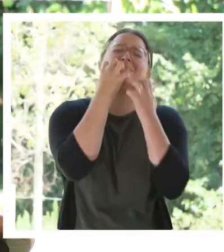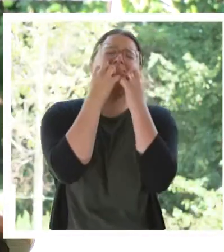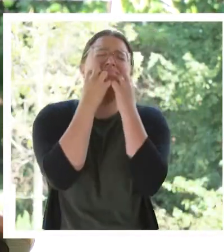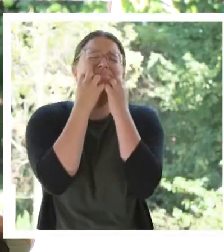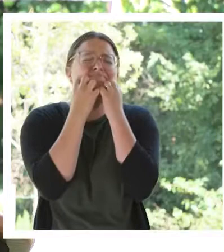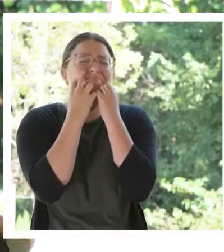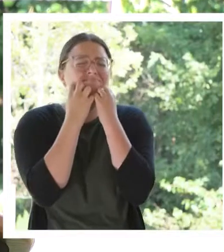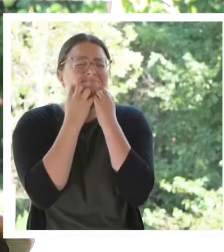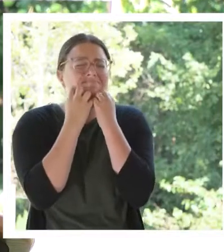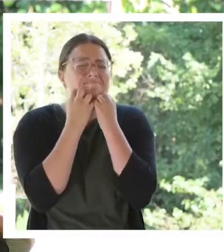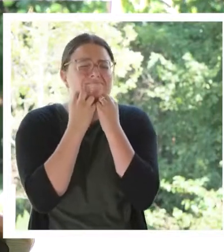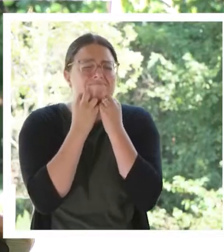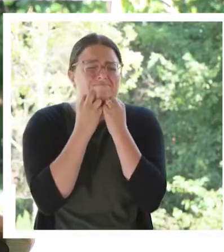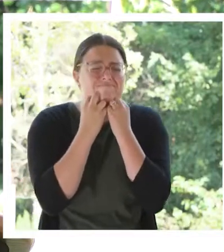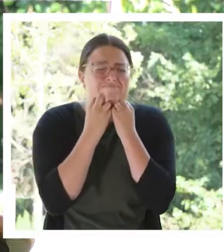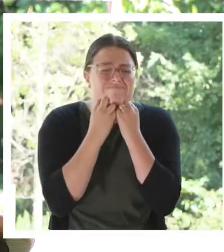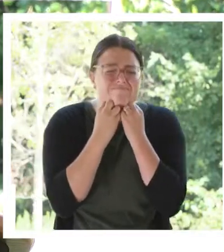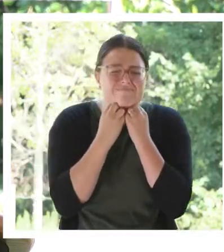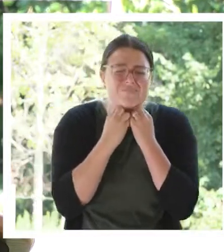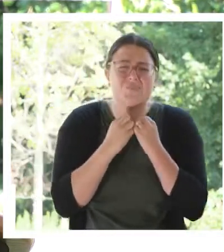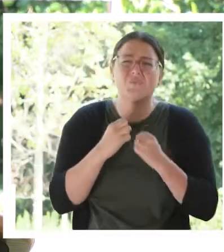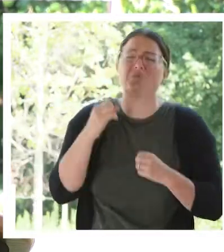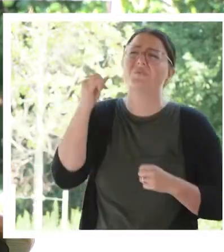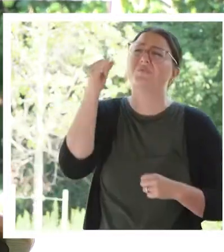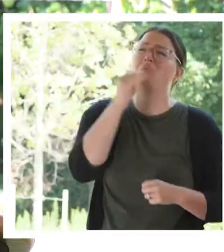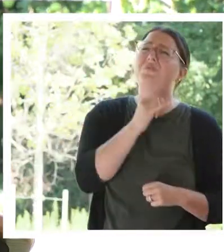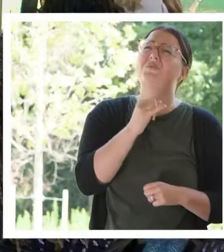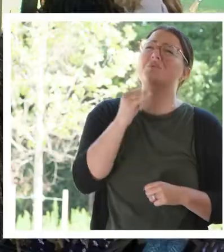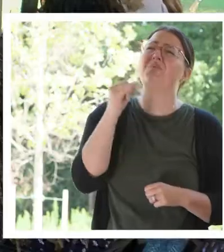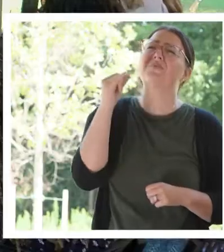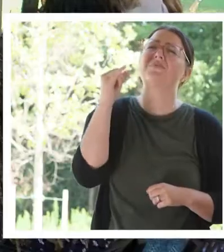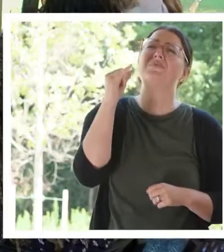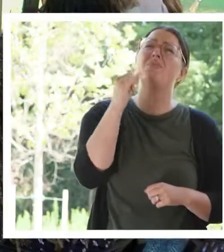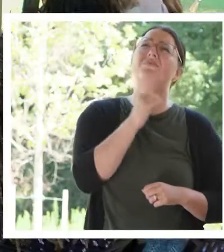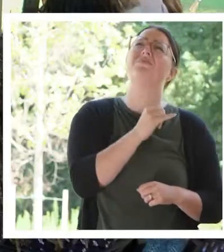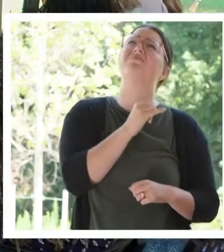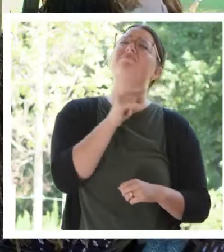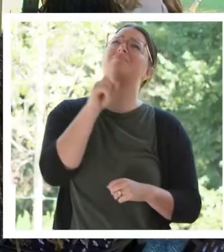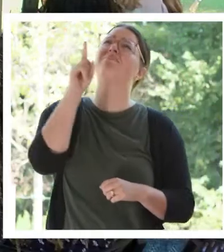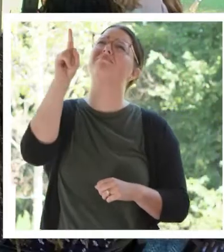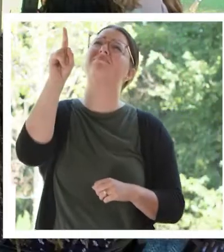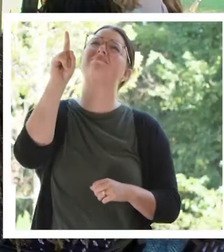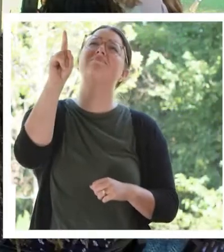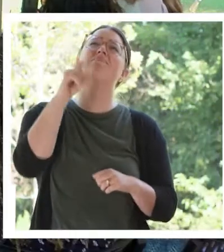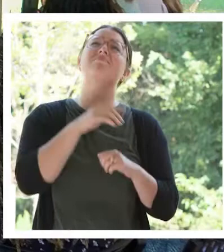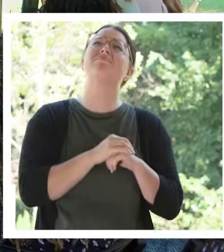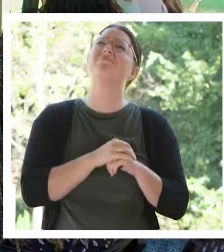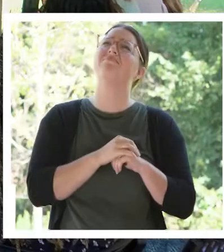precious did that grace